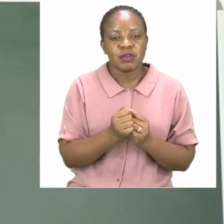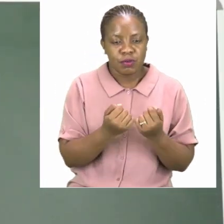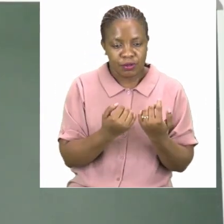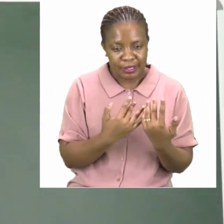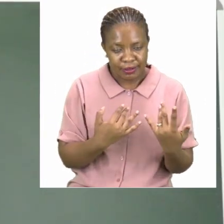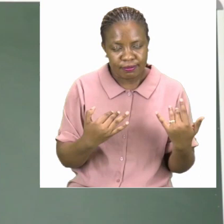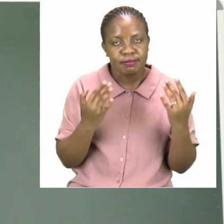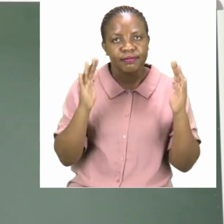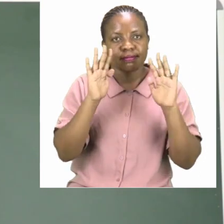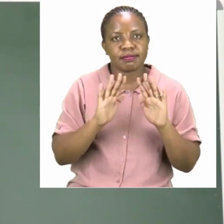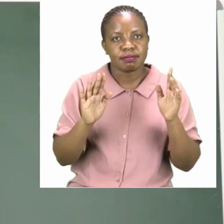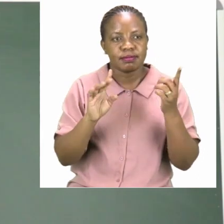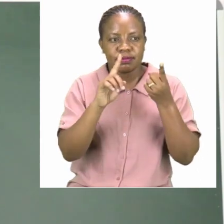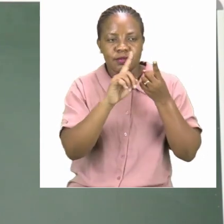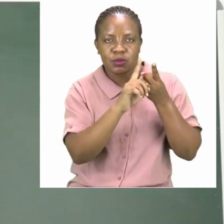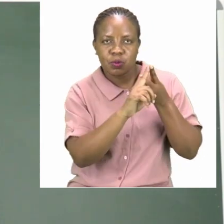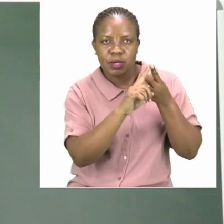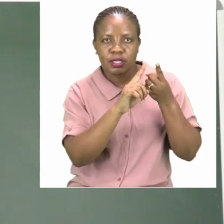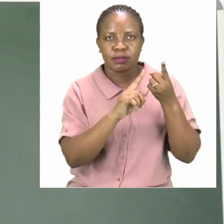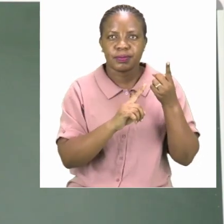I have one,